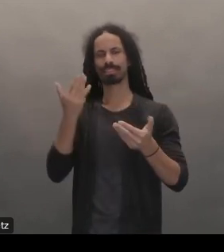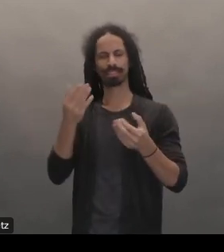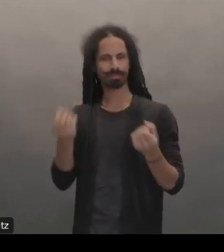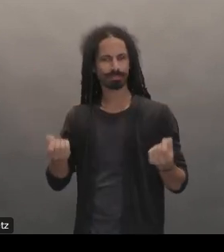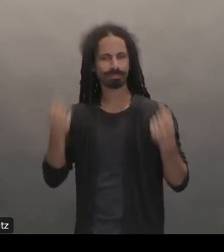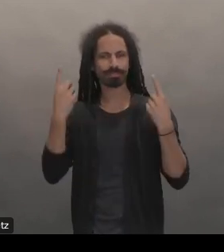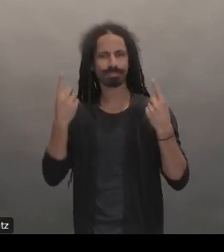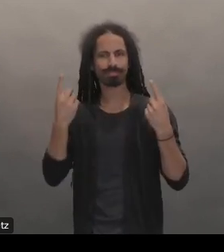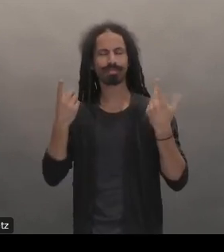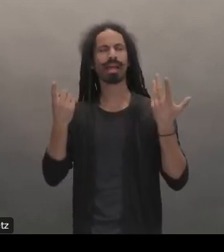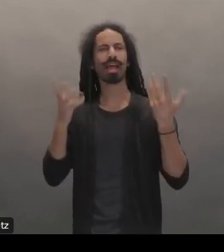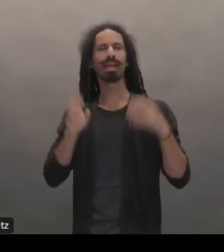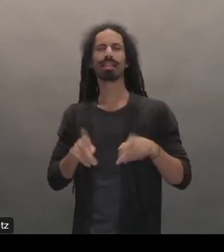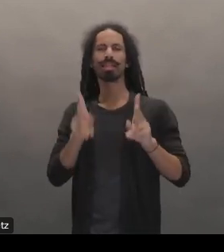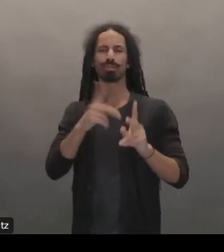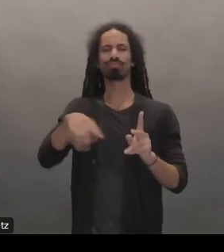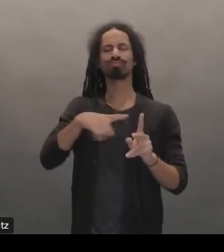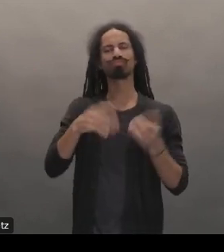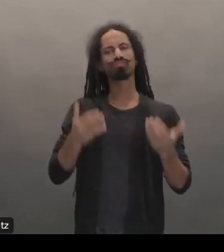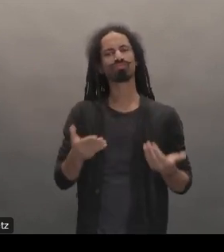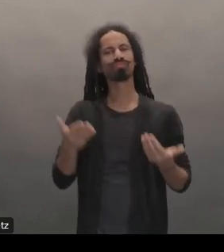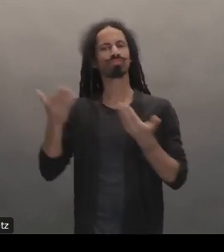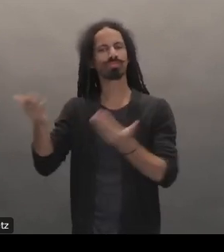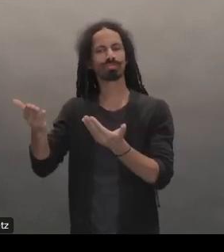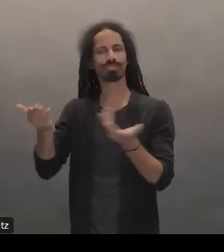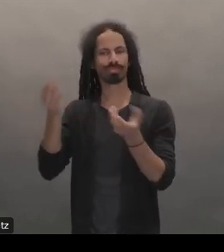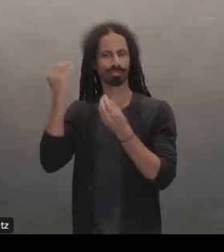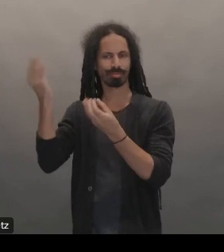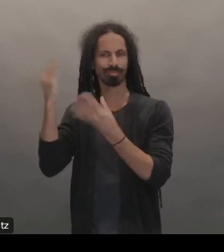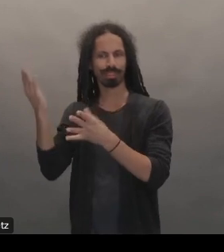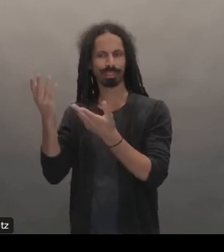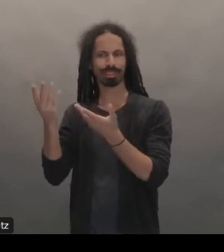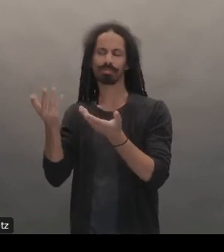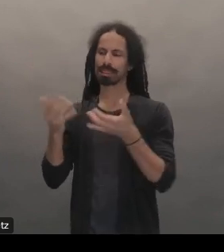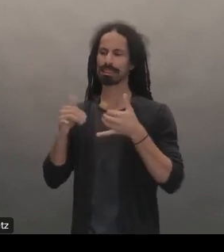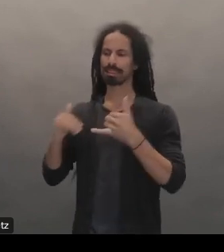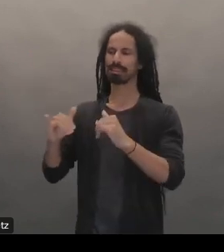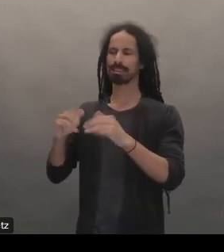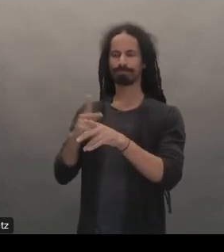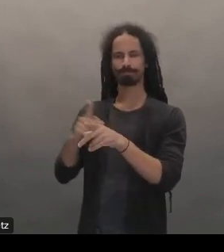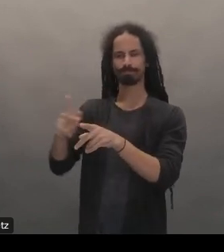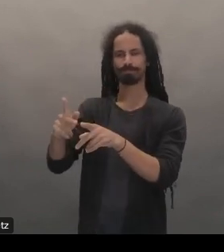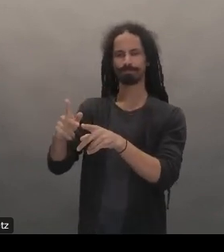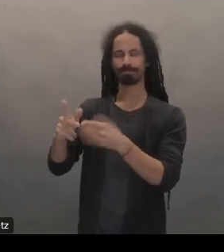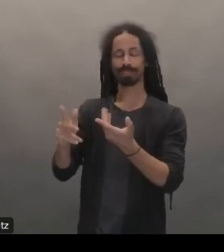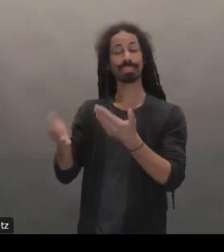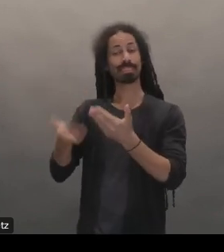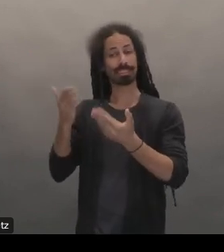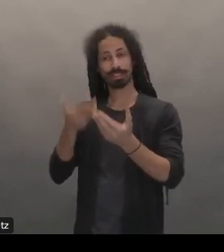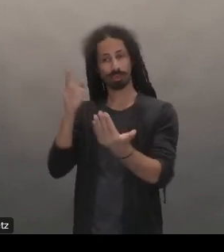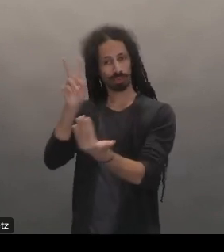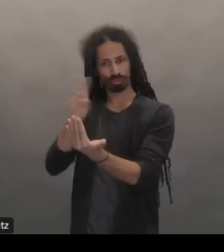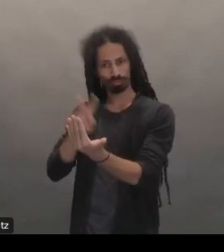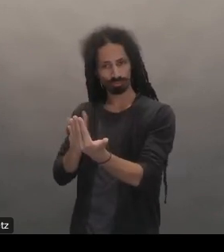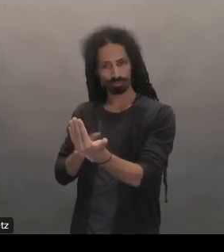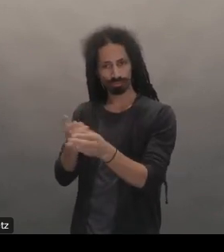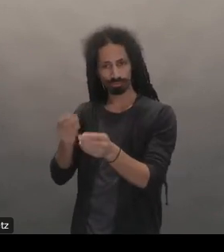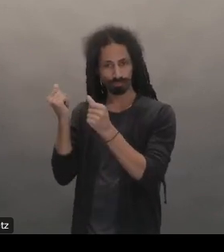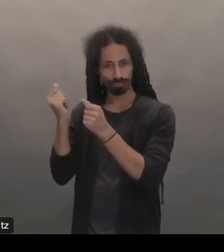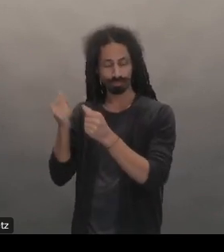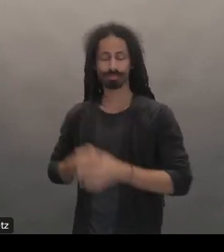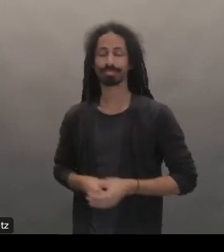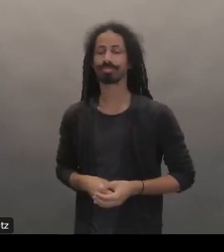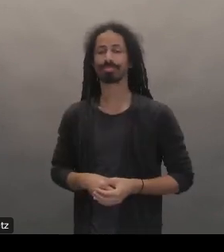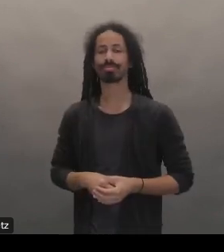It allows you to present that information in a professional way and allows for ease of reading. If you think about how